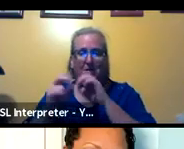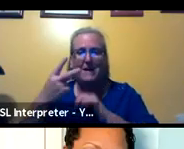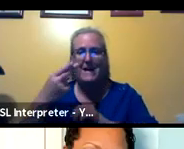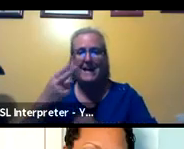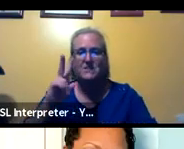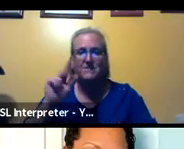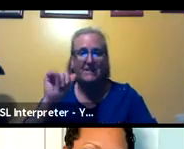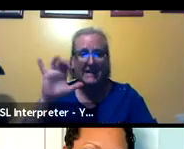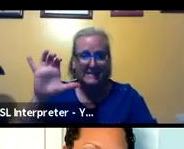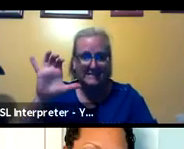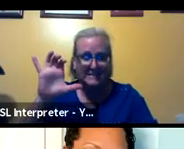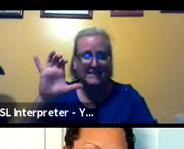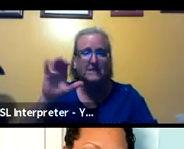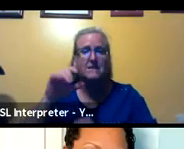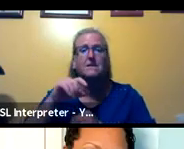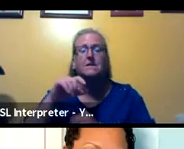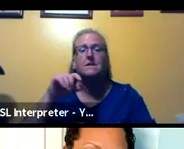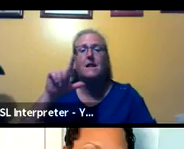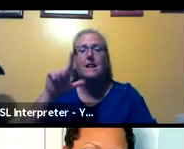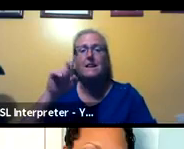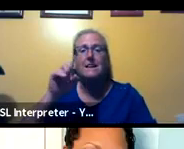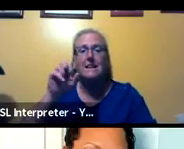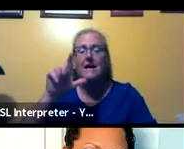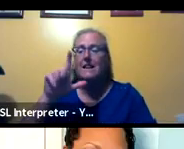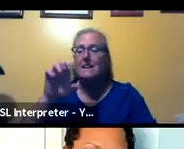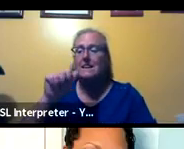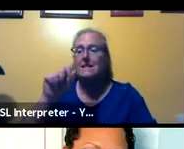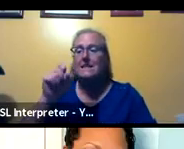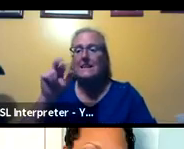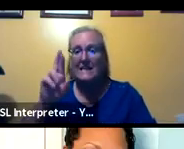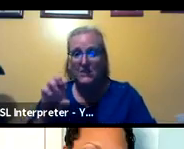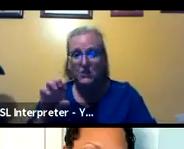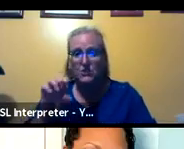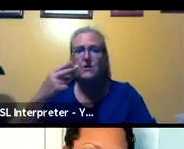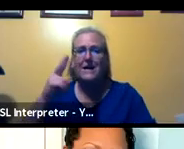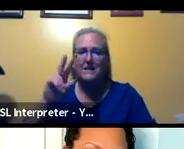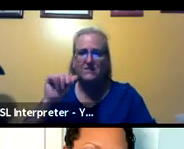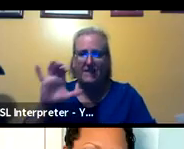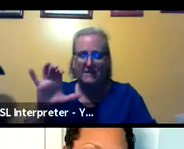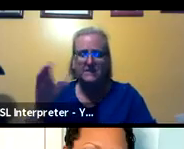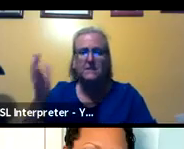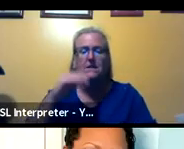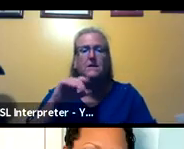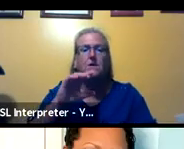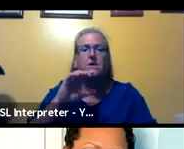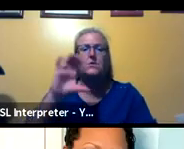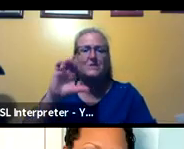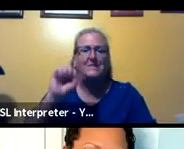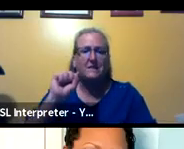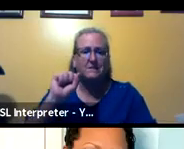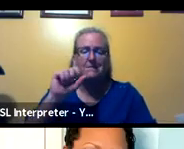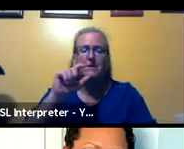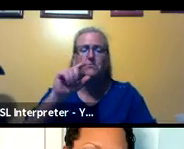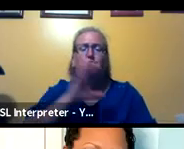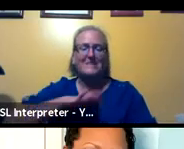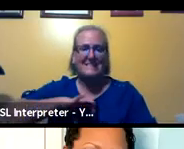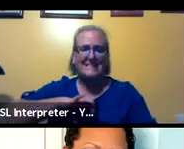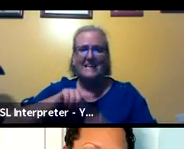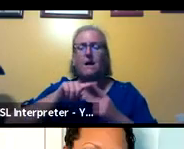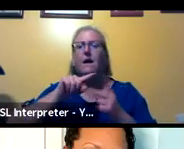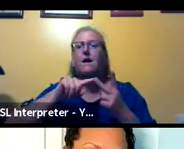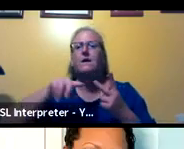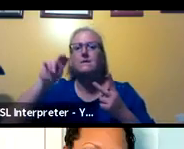HVAC renovation, Leisure Elementary HVAC renovation, Christiana High School renovation, Newark High